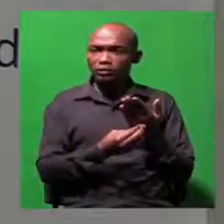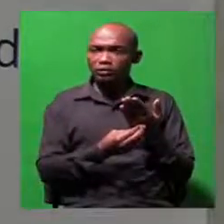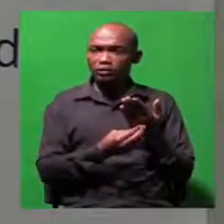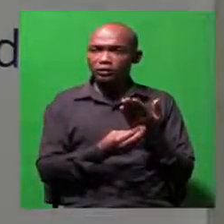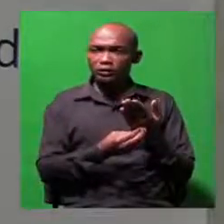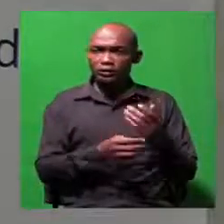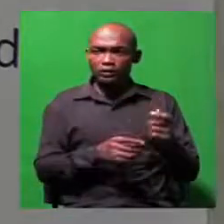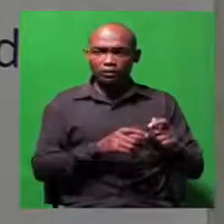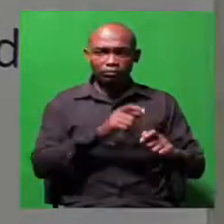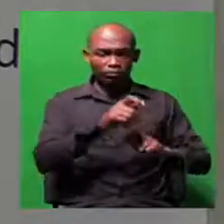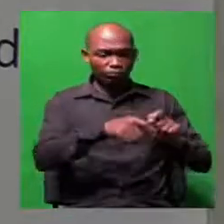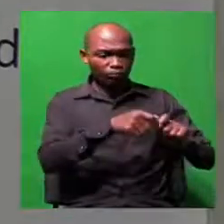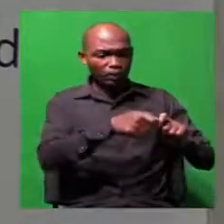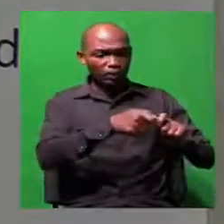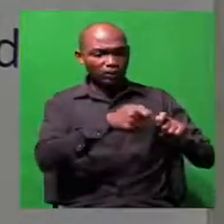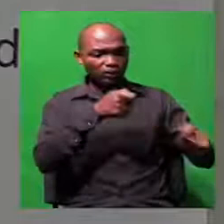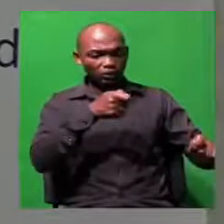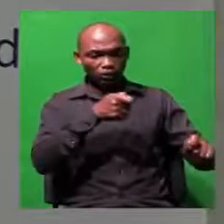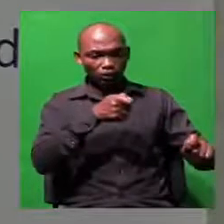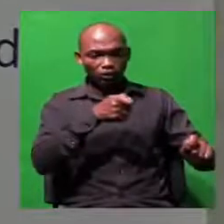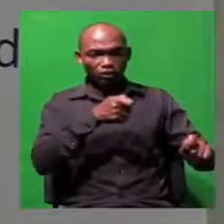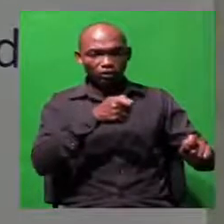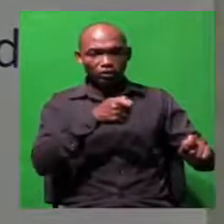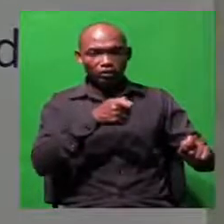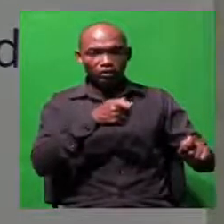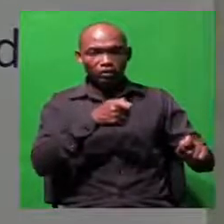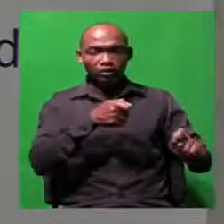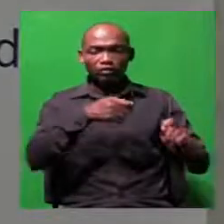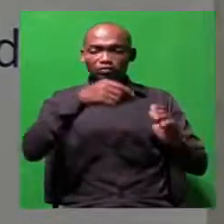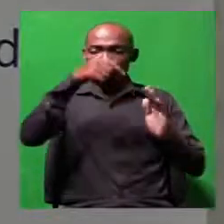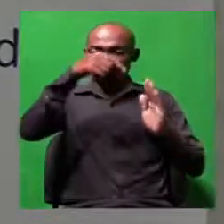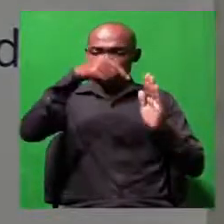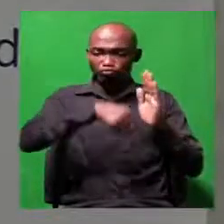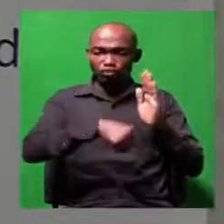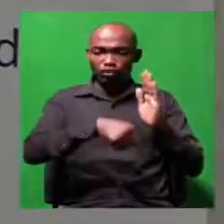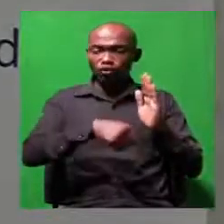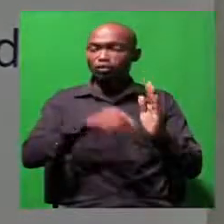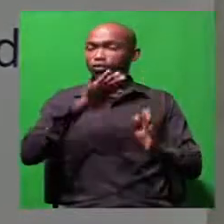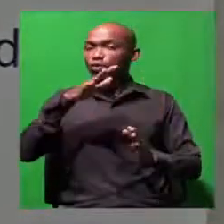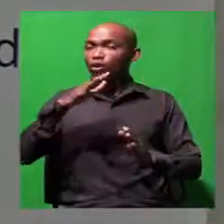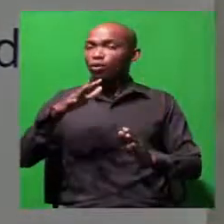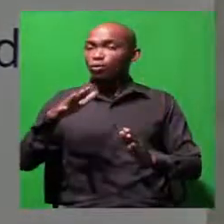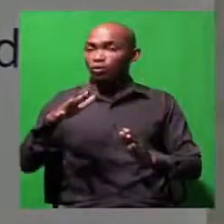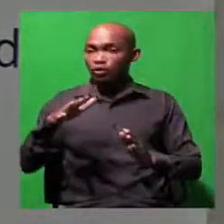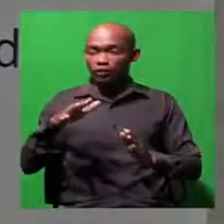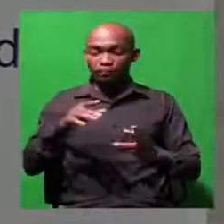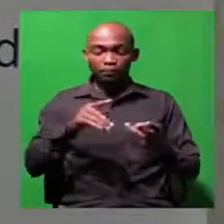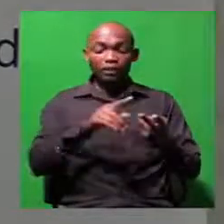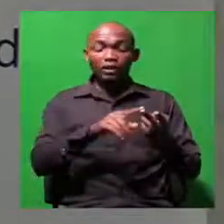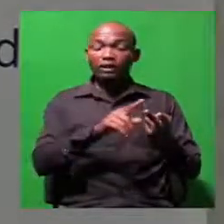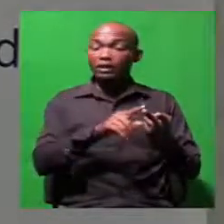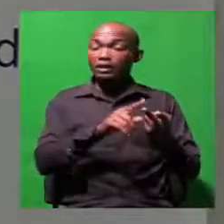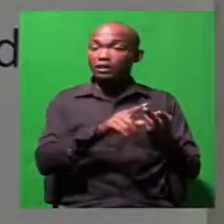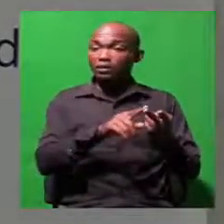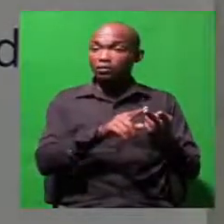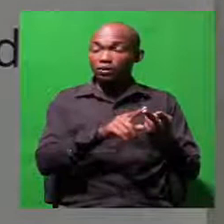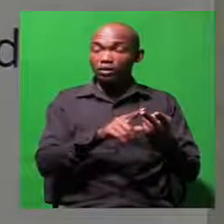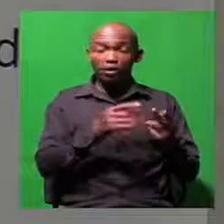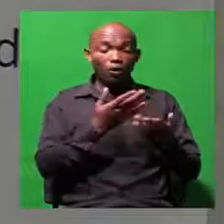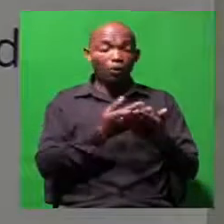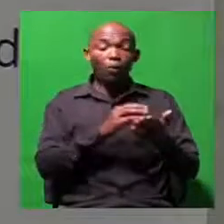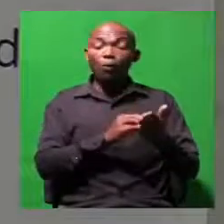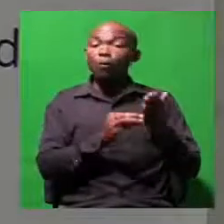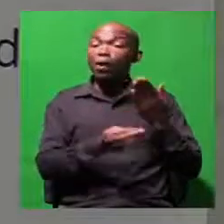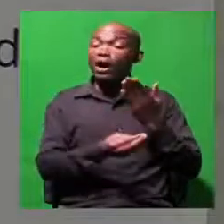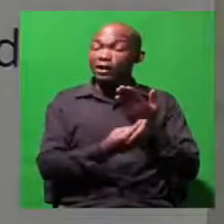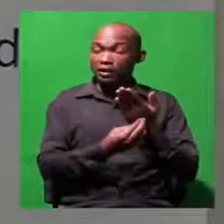must the stone be tied and gently lowered into the water. And the